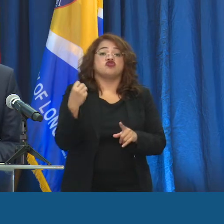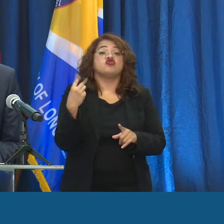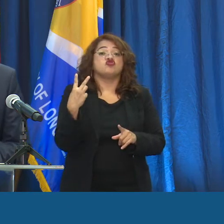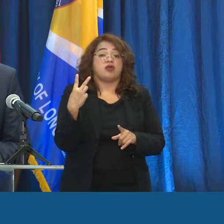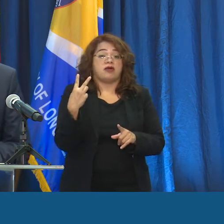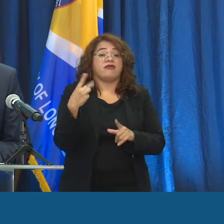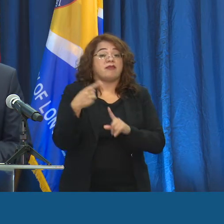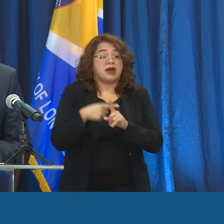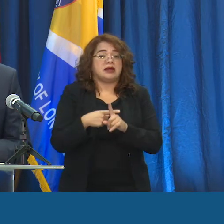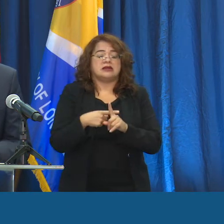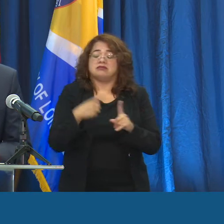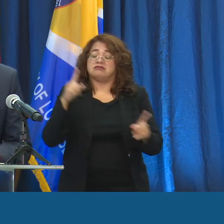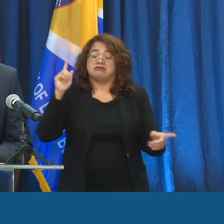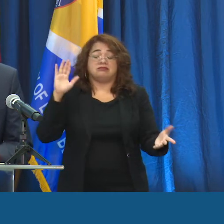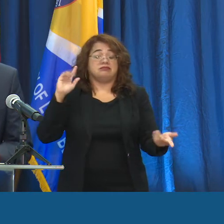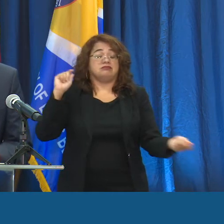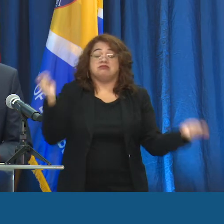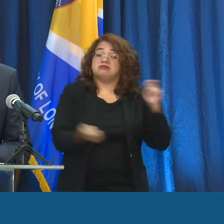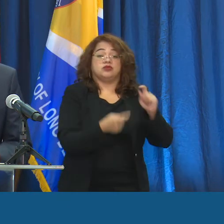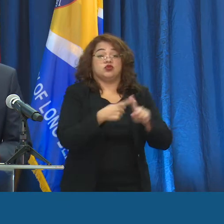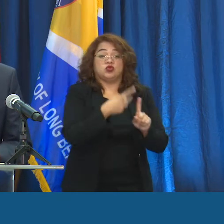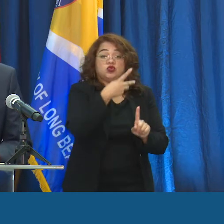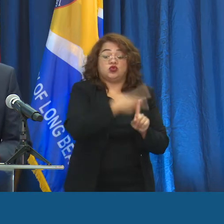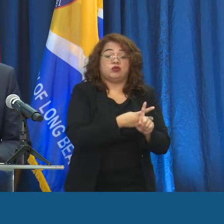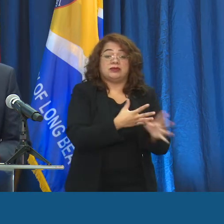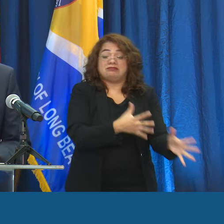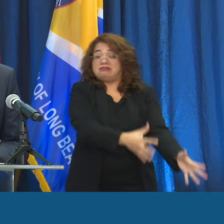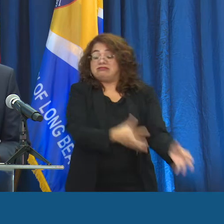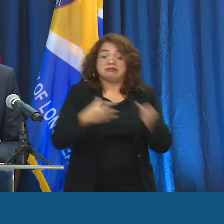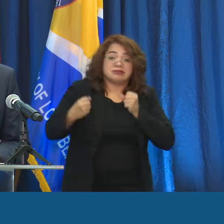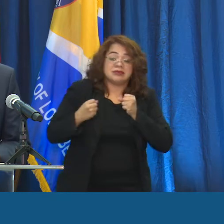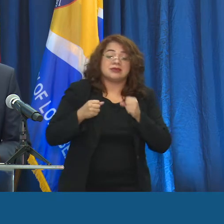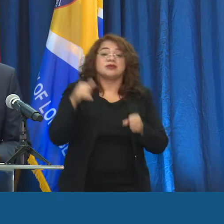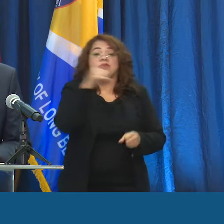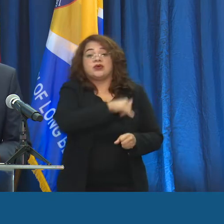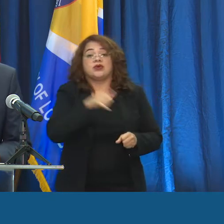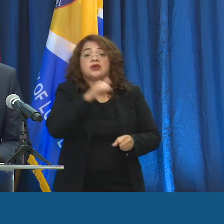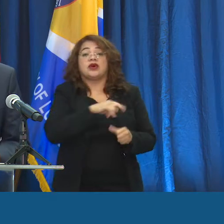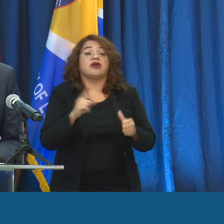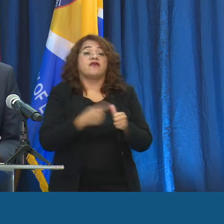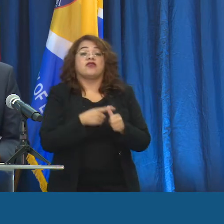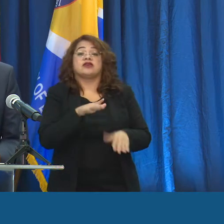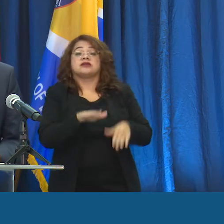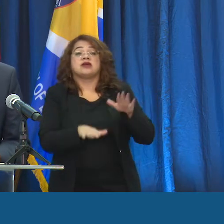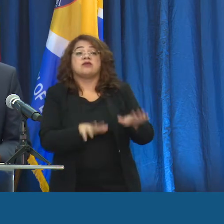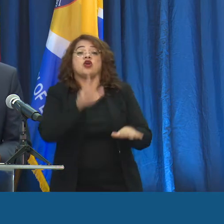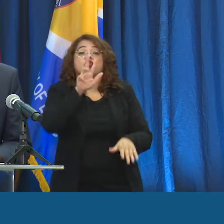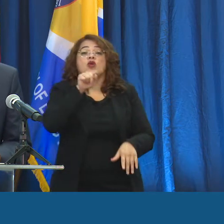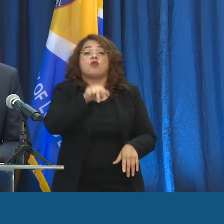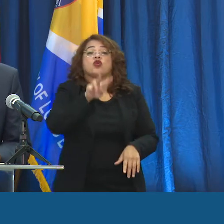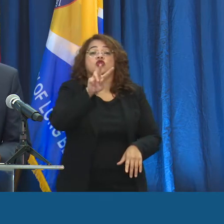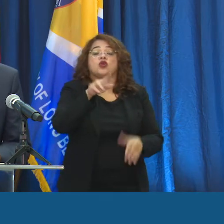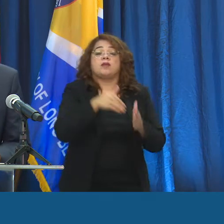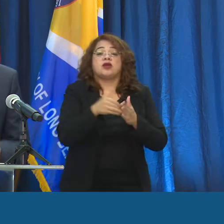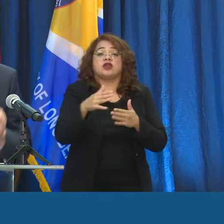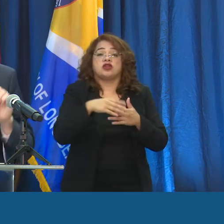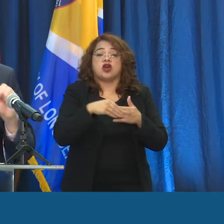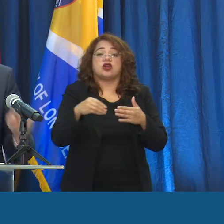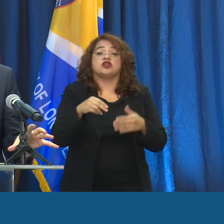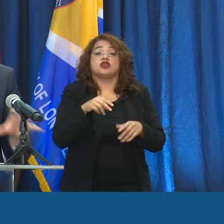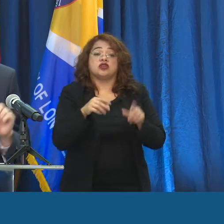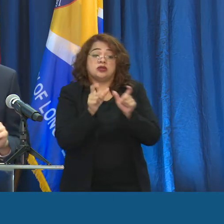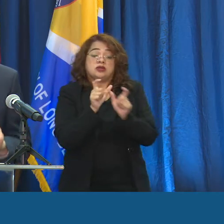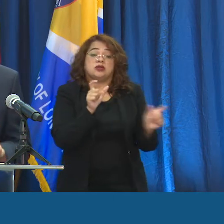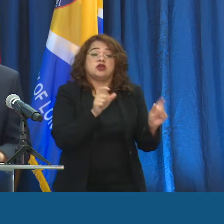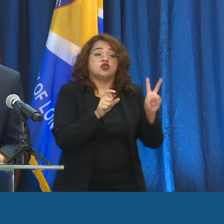2 months. And so this budget takes the first concrete action as a first step. $3.2 million, $2.5 million of which of it